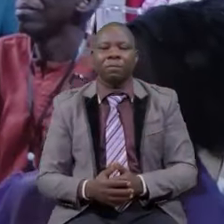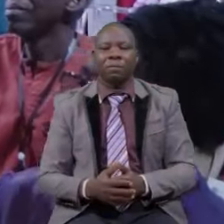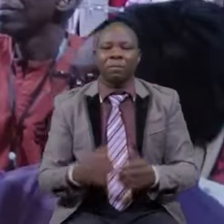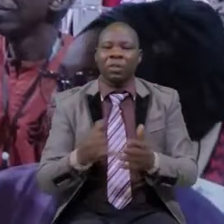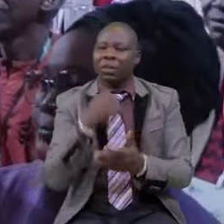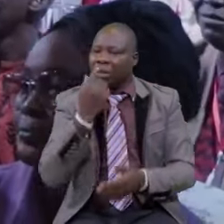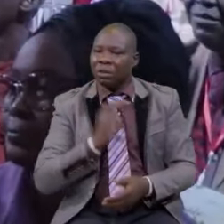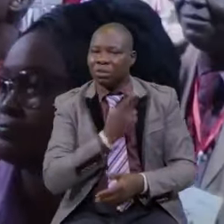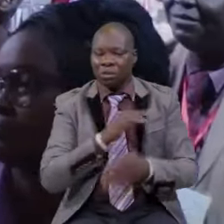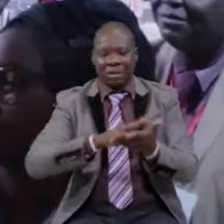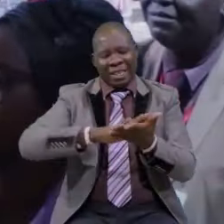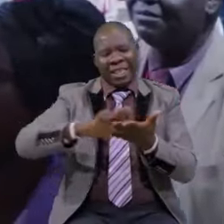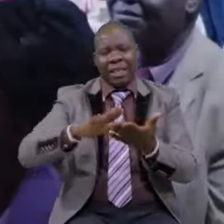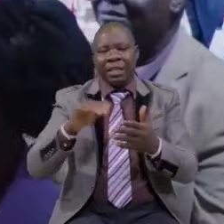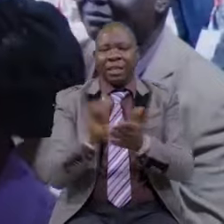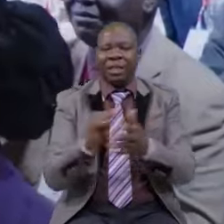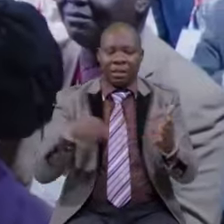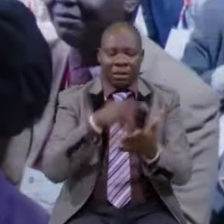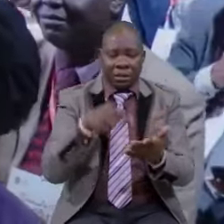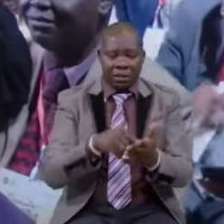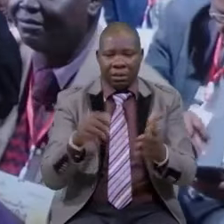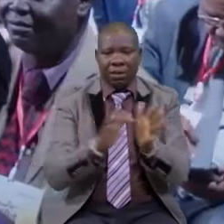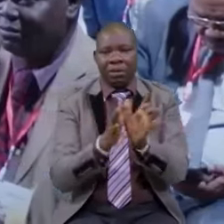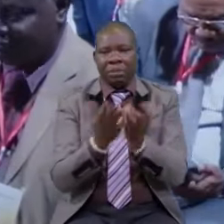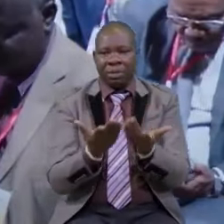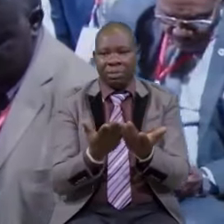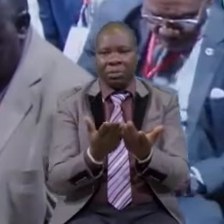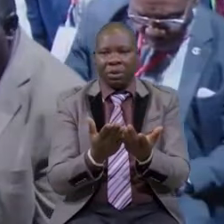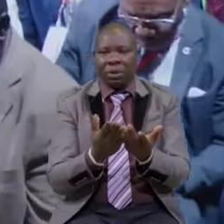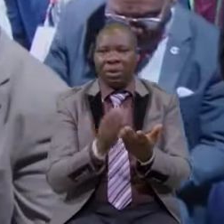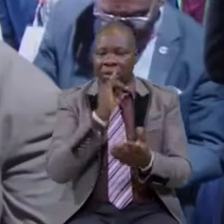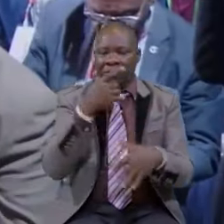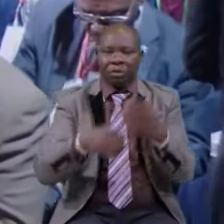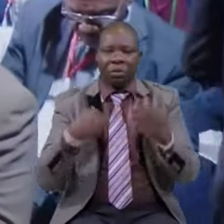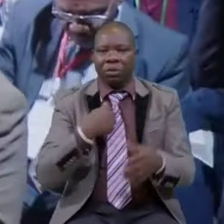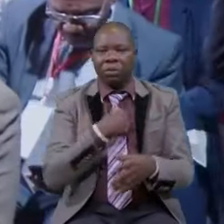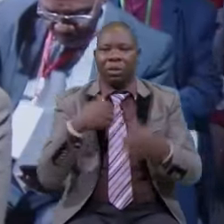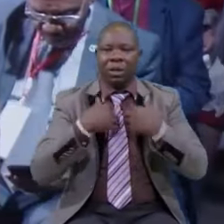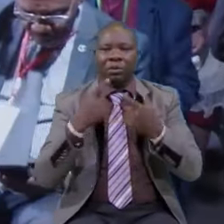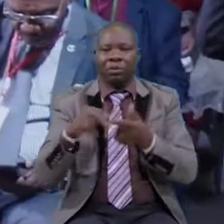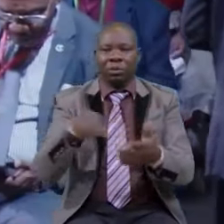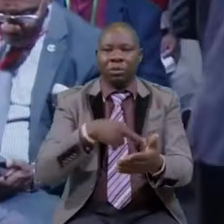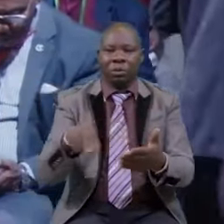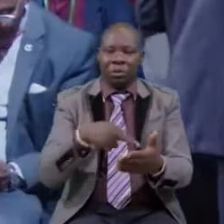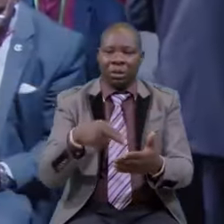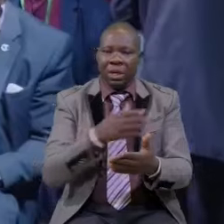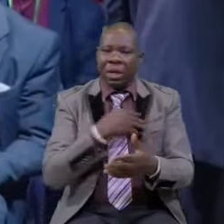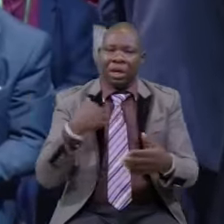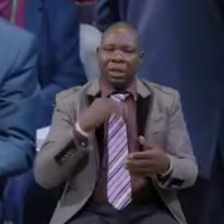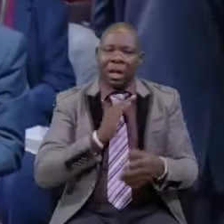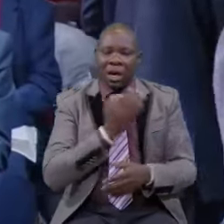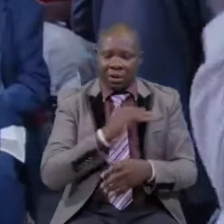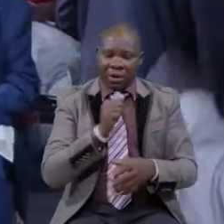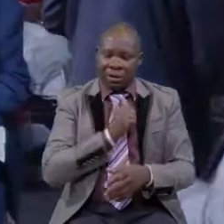us clearly that this Bible, that's what we need to read, and ourselves first